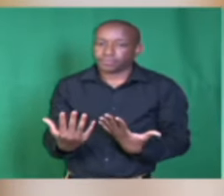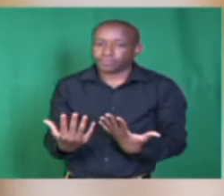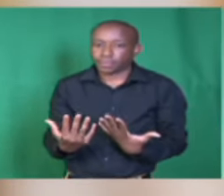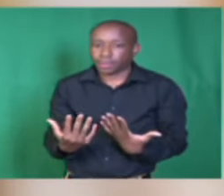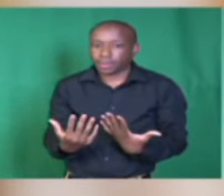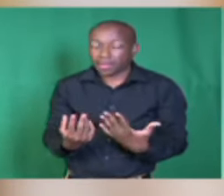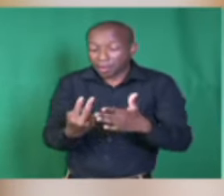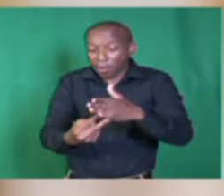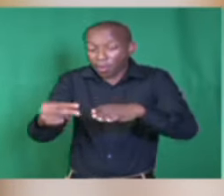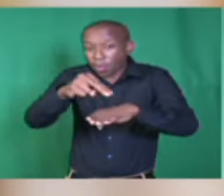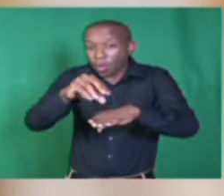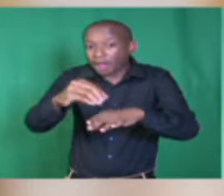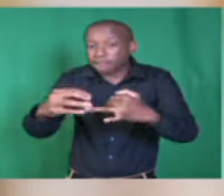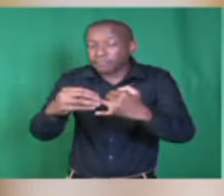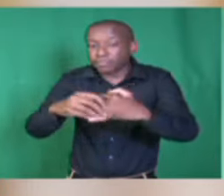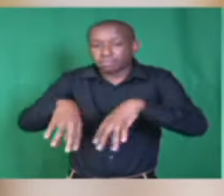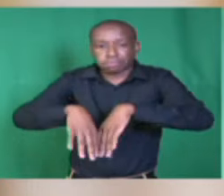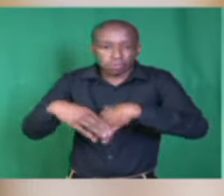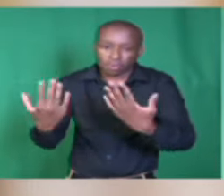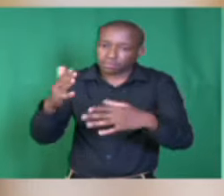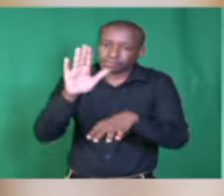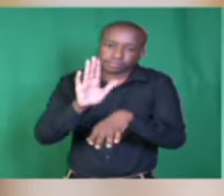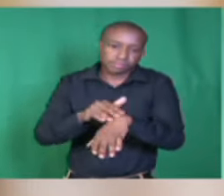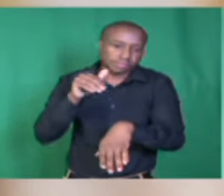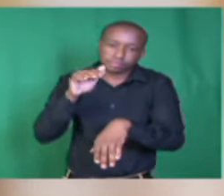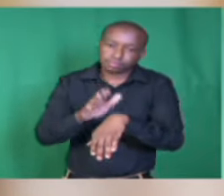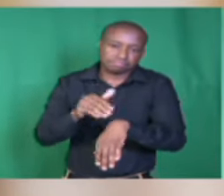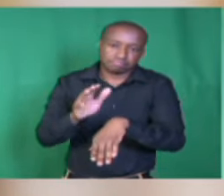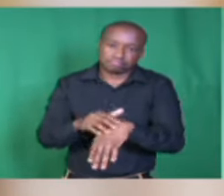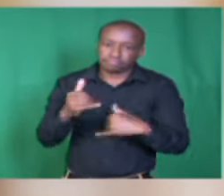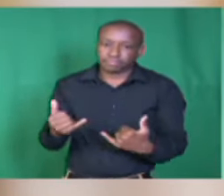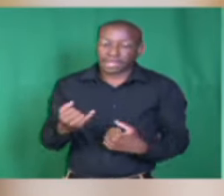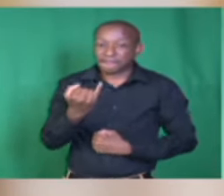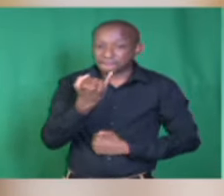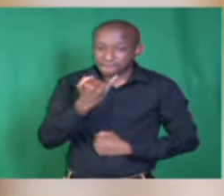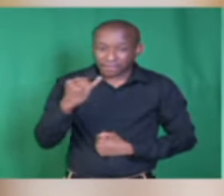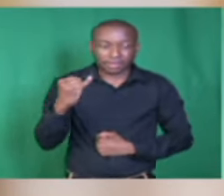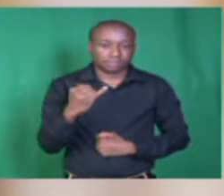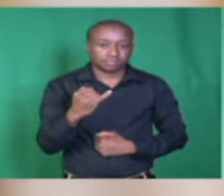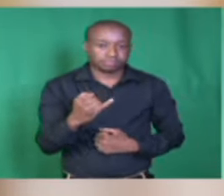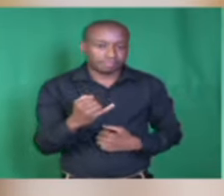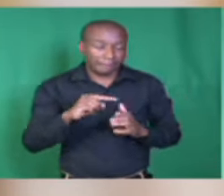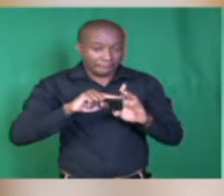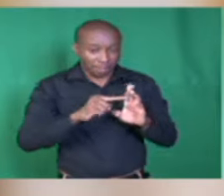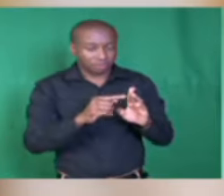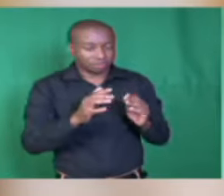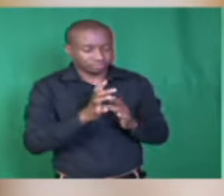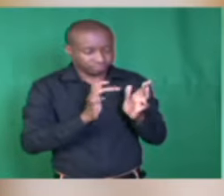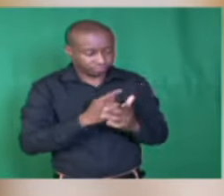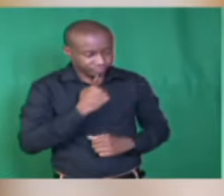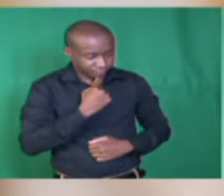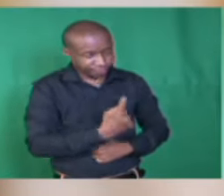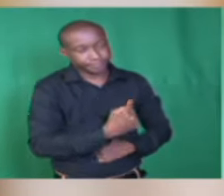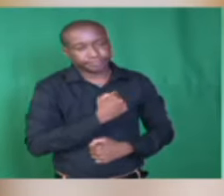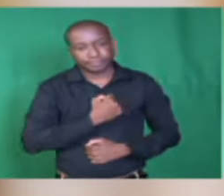after the resurrection, in the afterlife. There is nothing like marriage. So that is the first point that Jesus